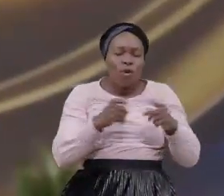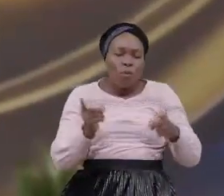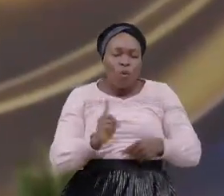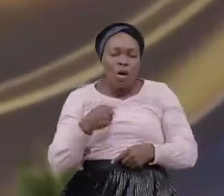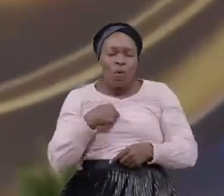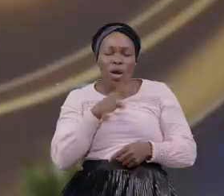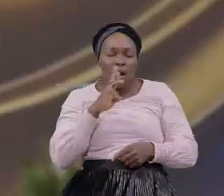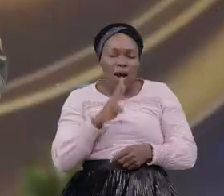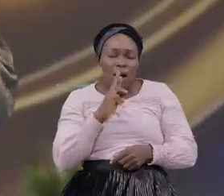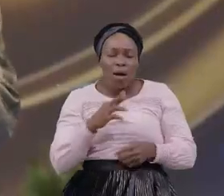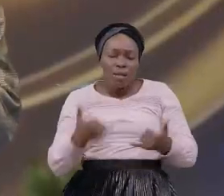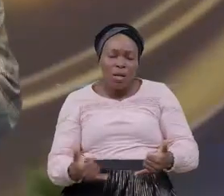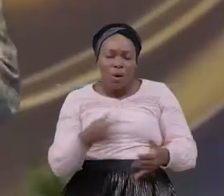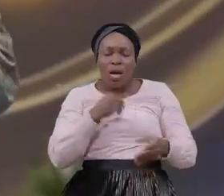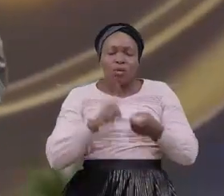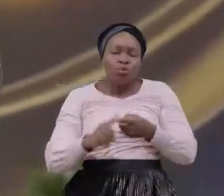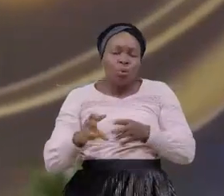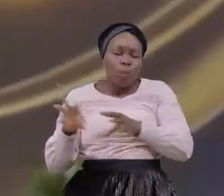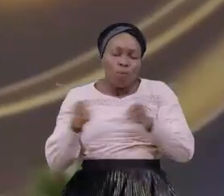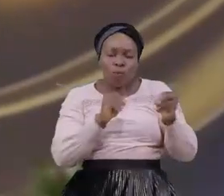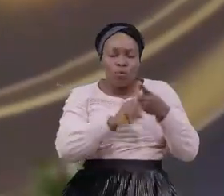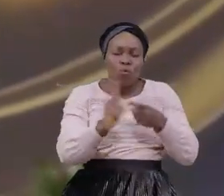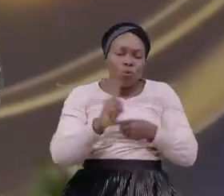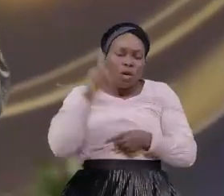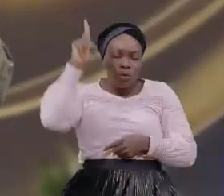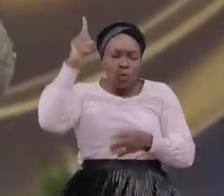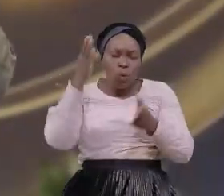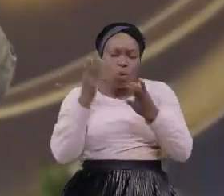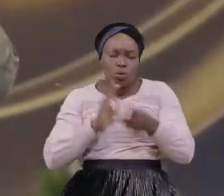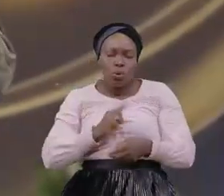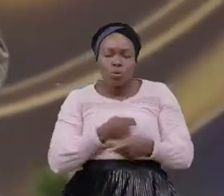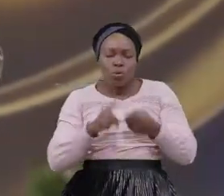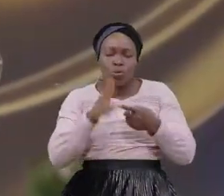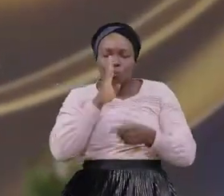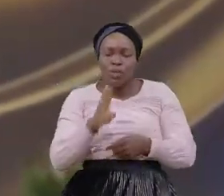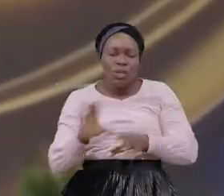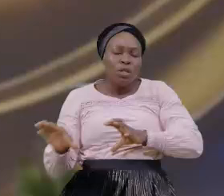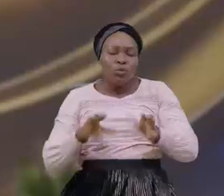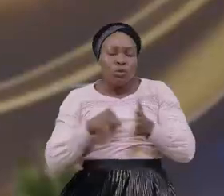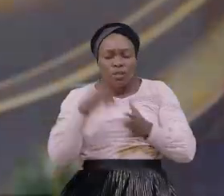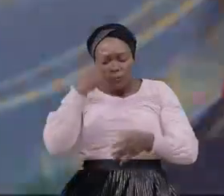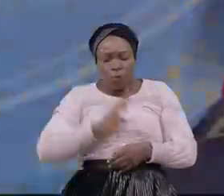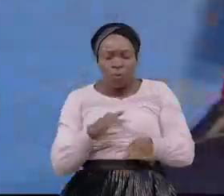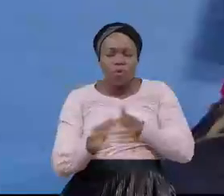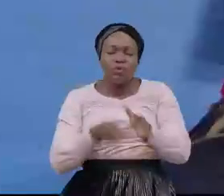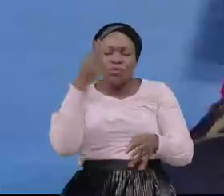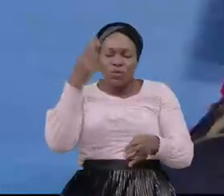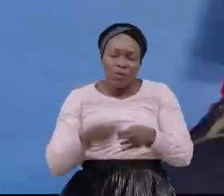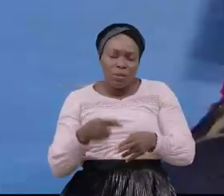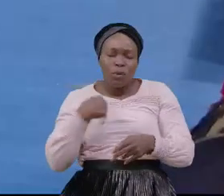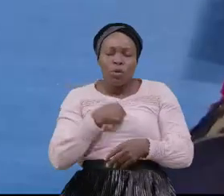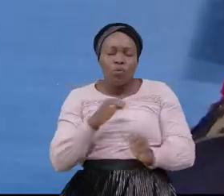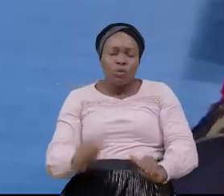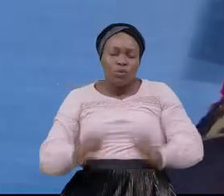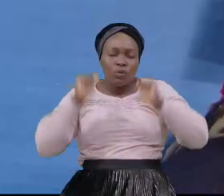every life in Jesus' name. Amen. We surrender our mind, our heart, our spirit, our